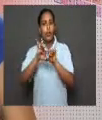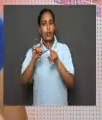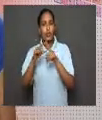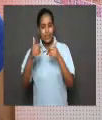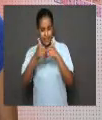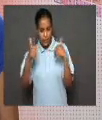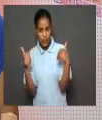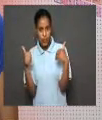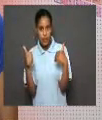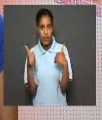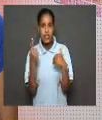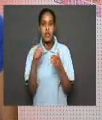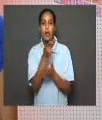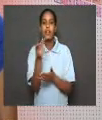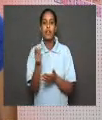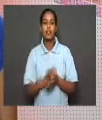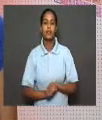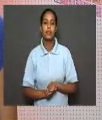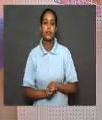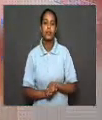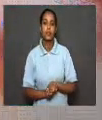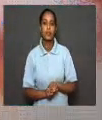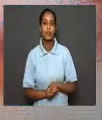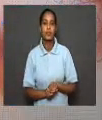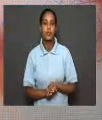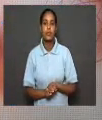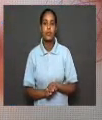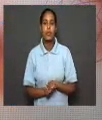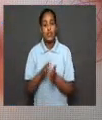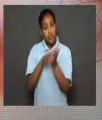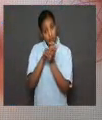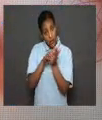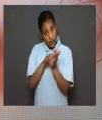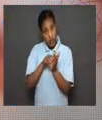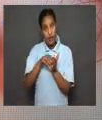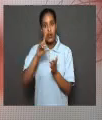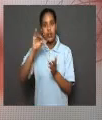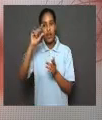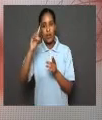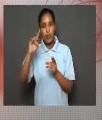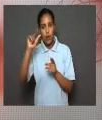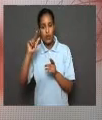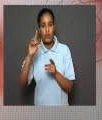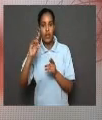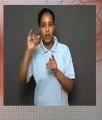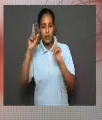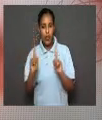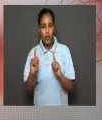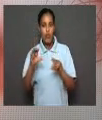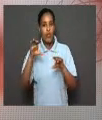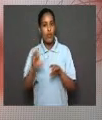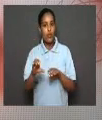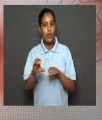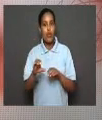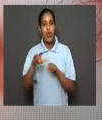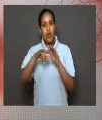to separate their particles. The weaker the dipole-dipole forces, the